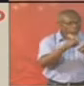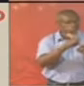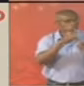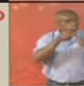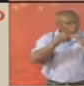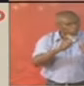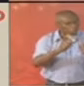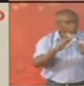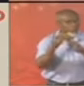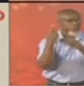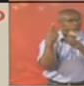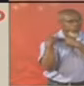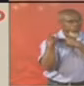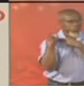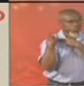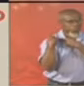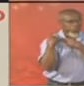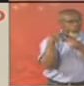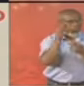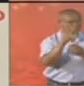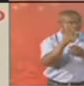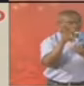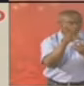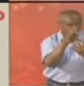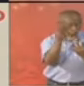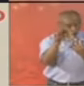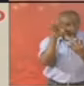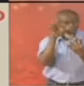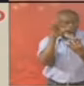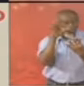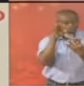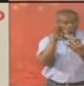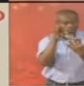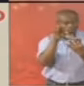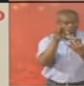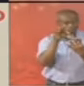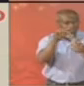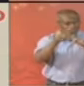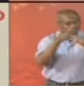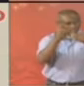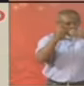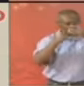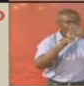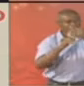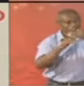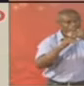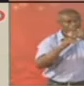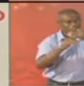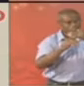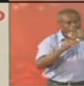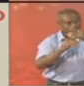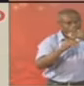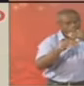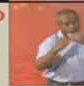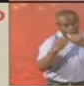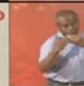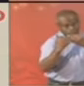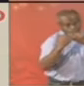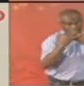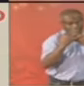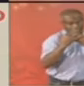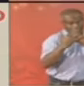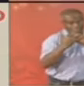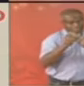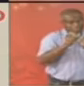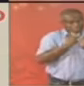to do in the fight against COVID to reduce the risk of transmission either to themselves or from themselves, and